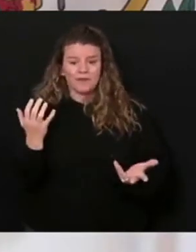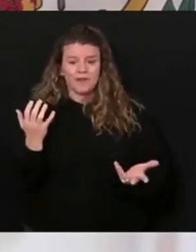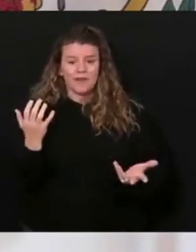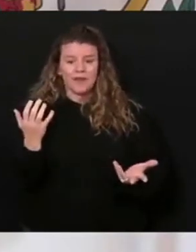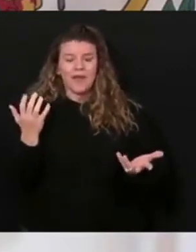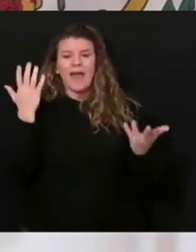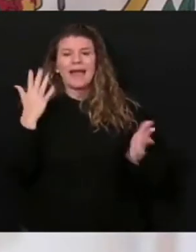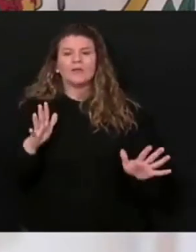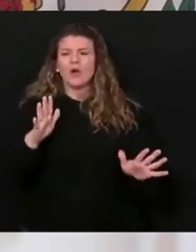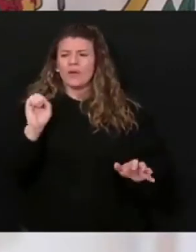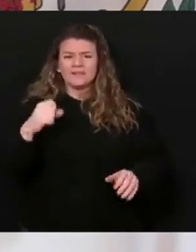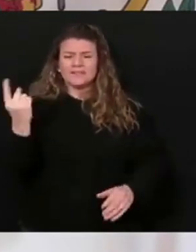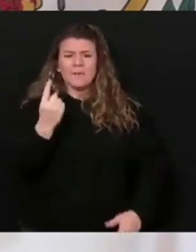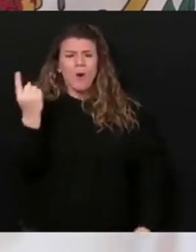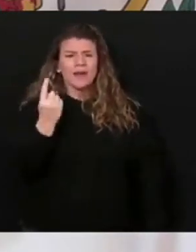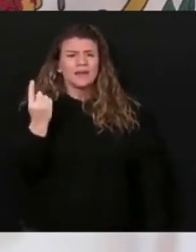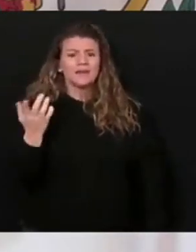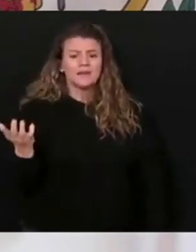get,